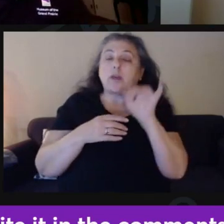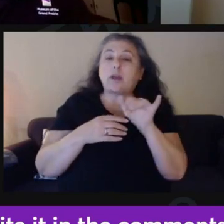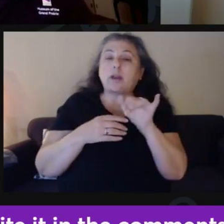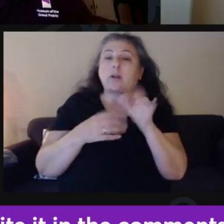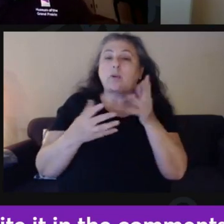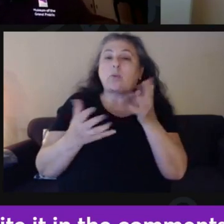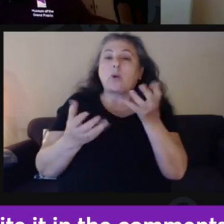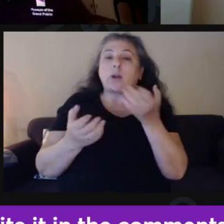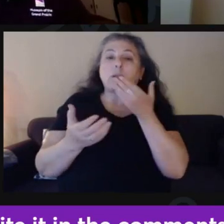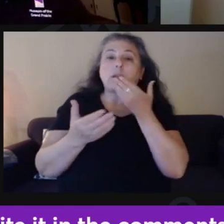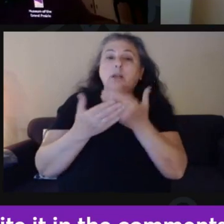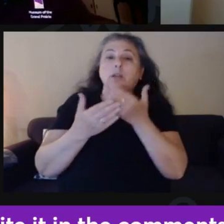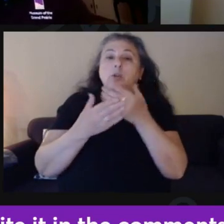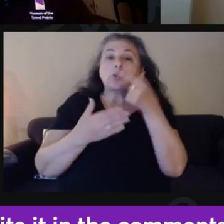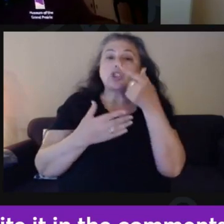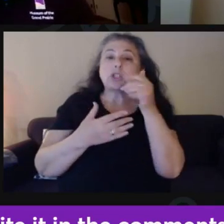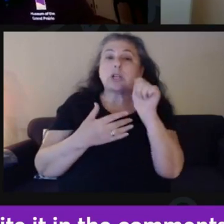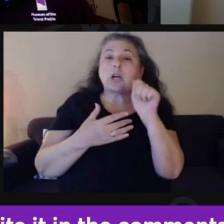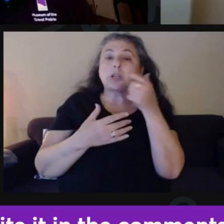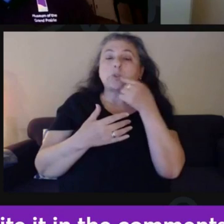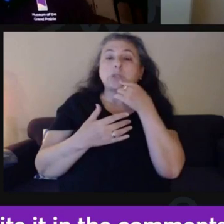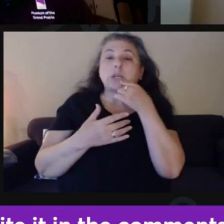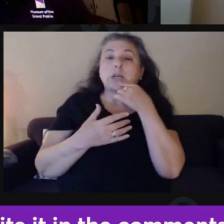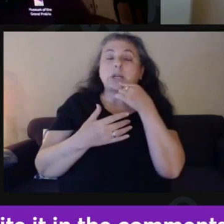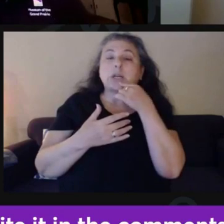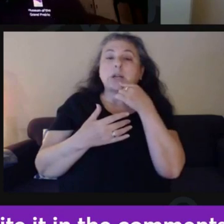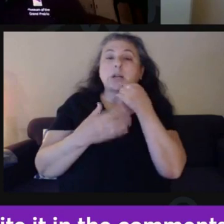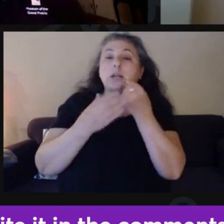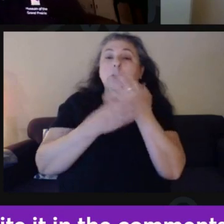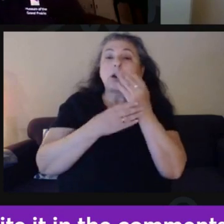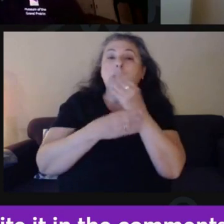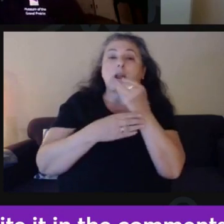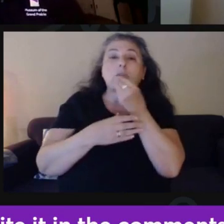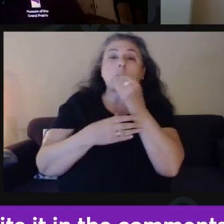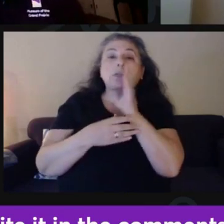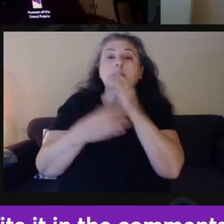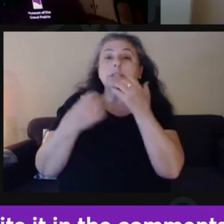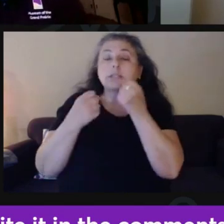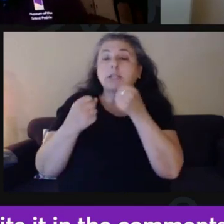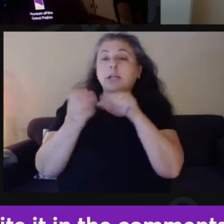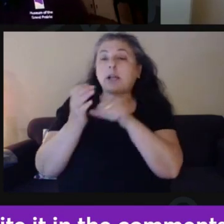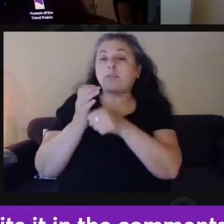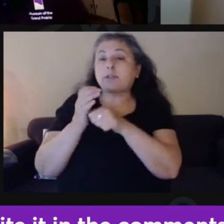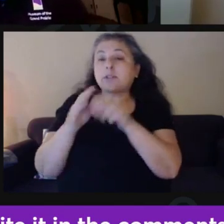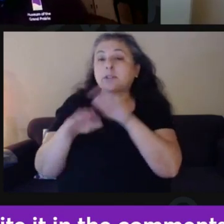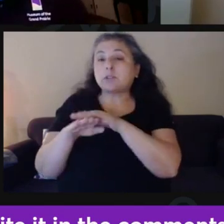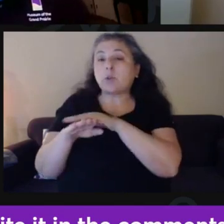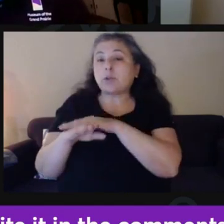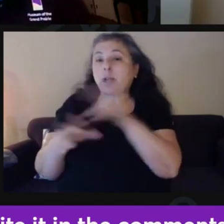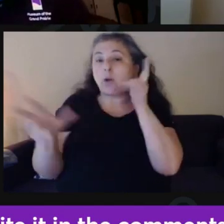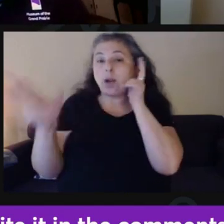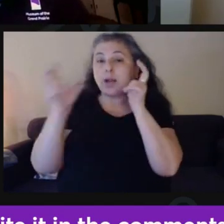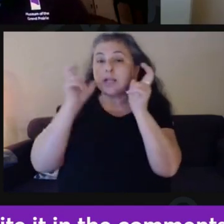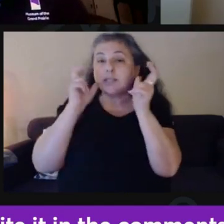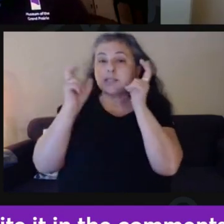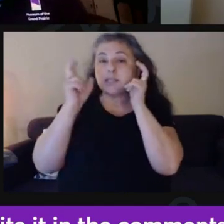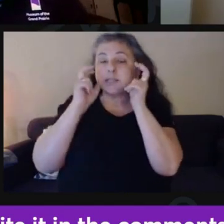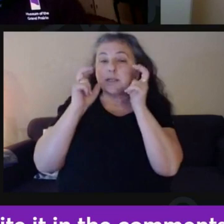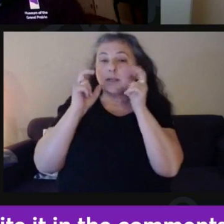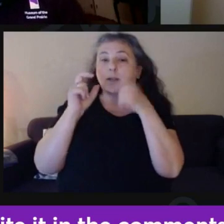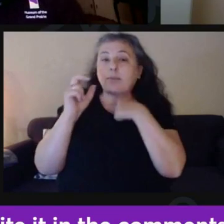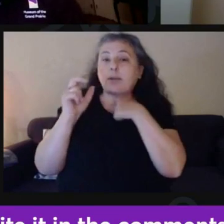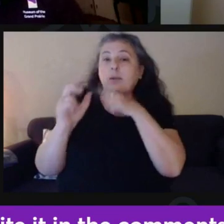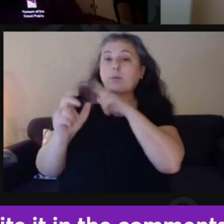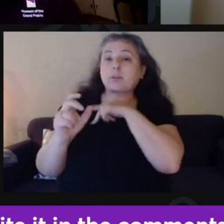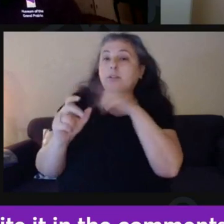thank you too, Gina. You said that, gardening and food is healing and emphasize slowing down and listening. And just me personally, listening